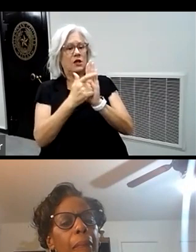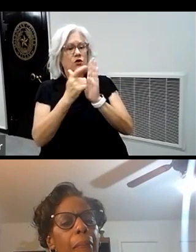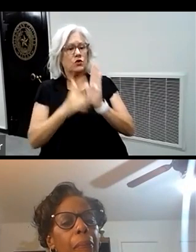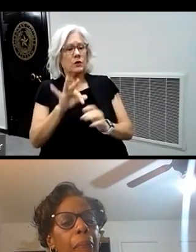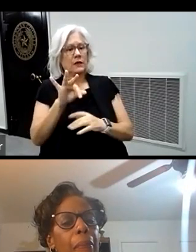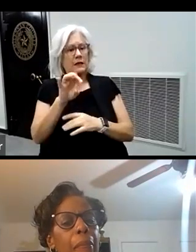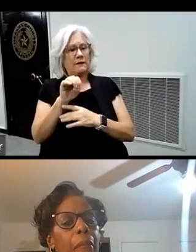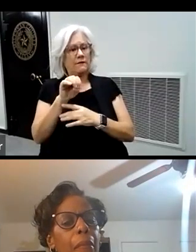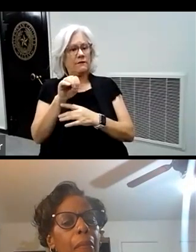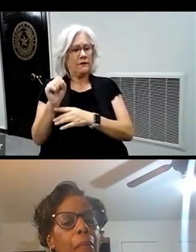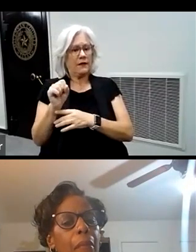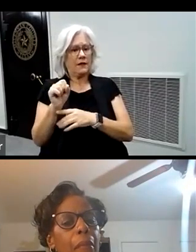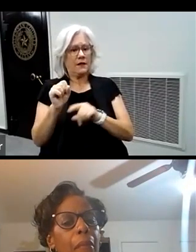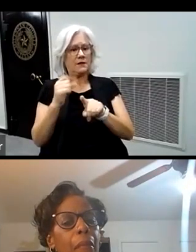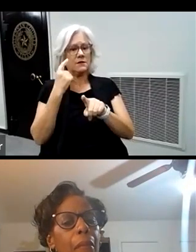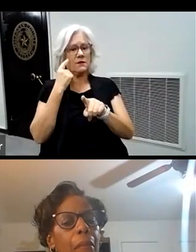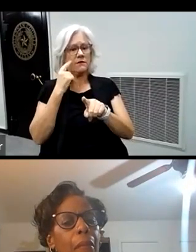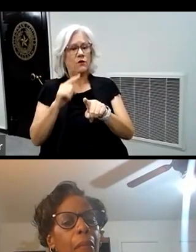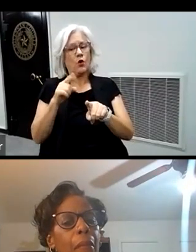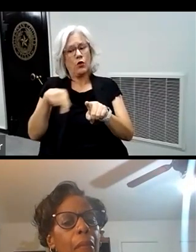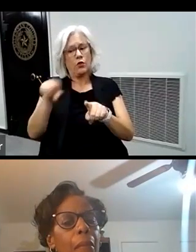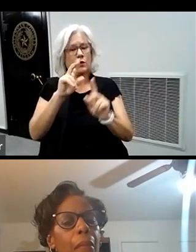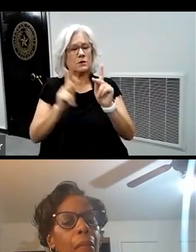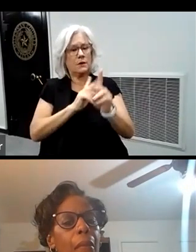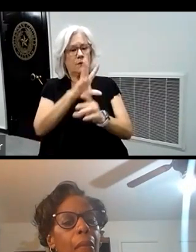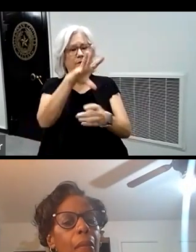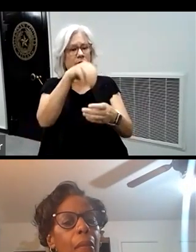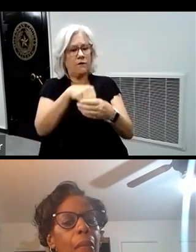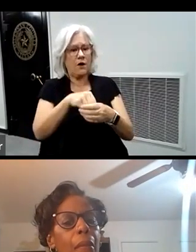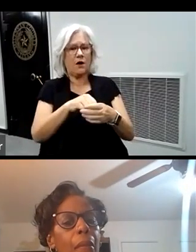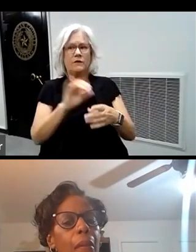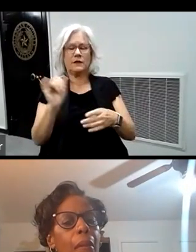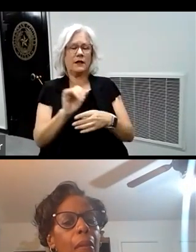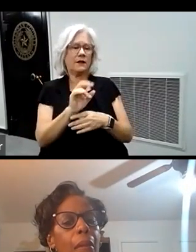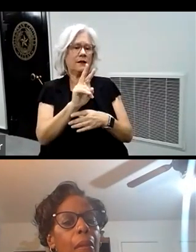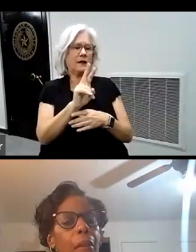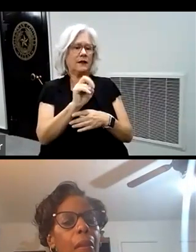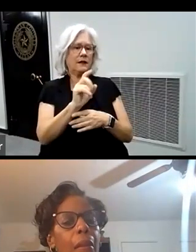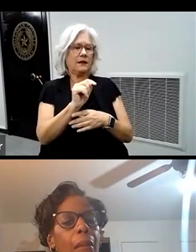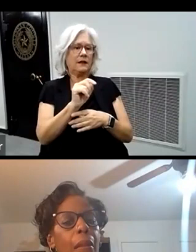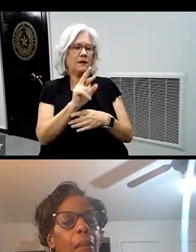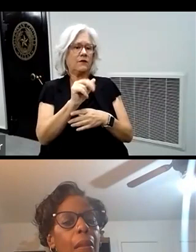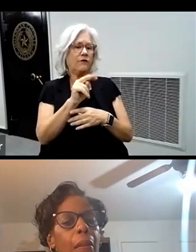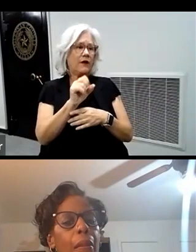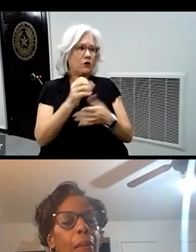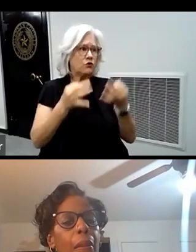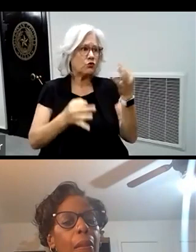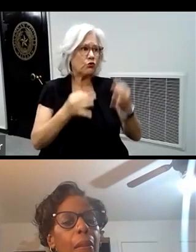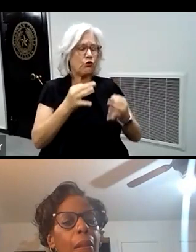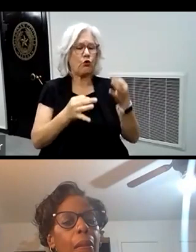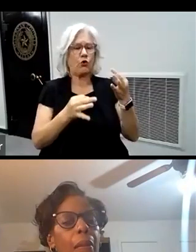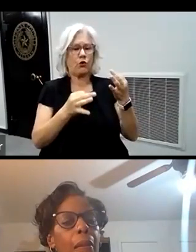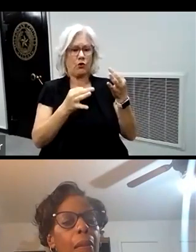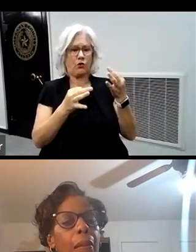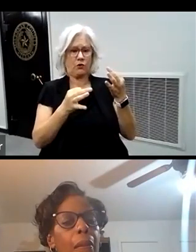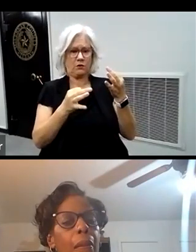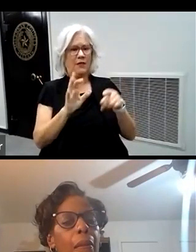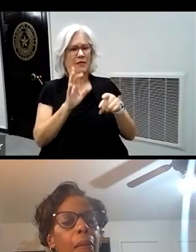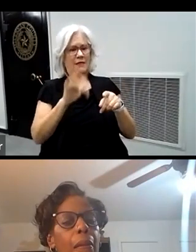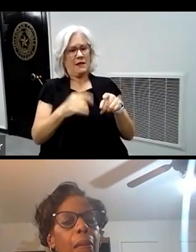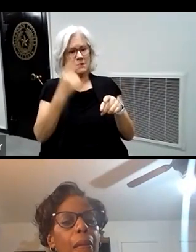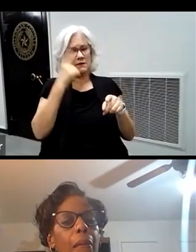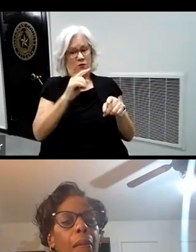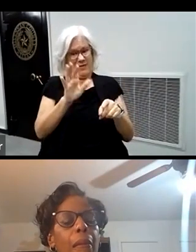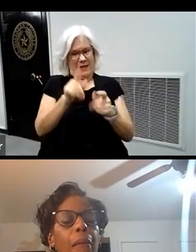the participants that are, participating in like the Veterans Court. I think that is specifically for the Veterans